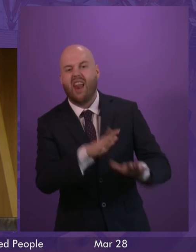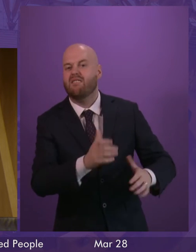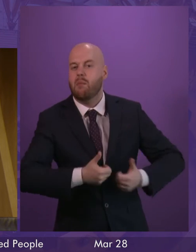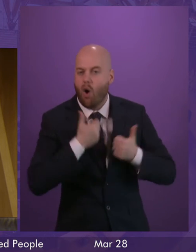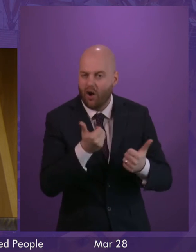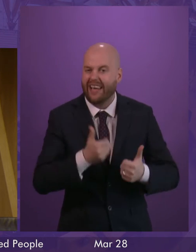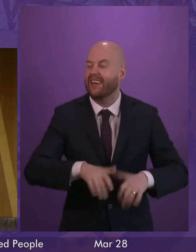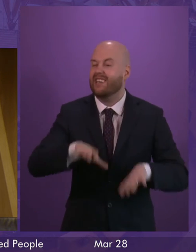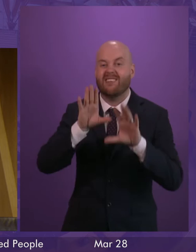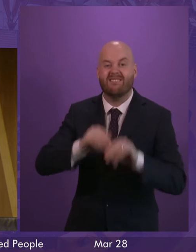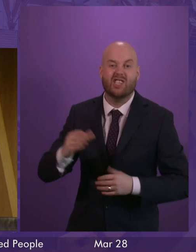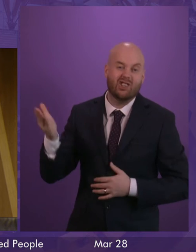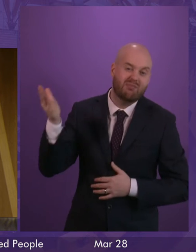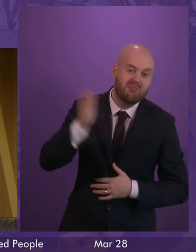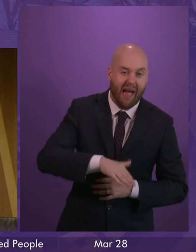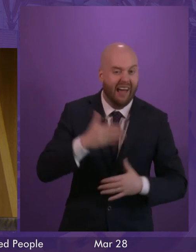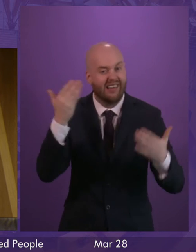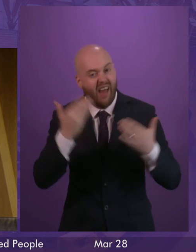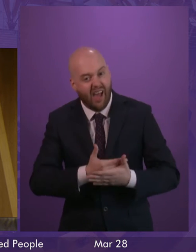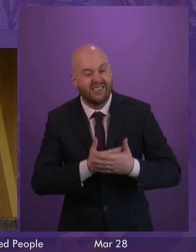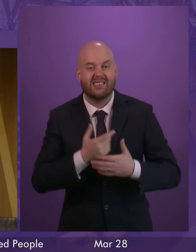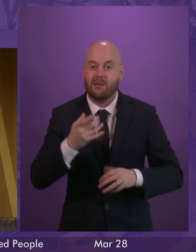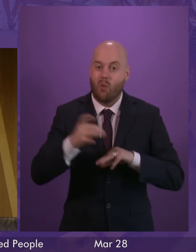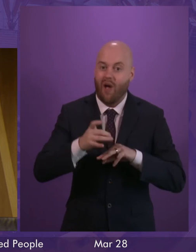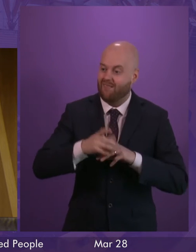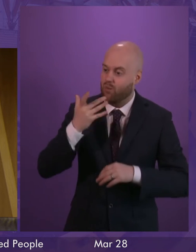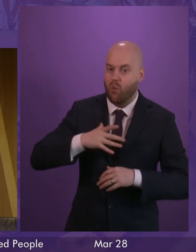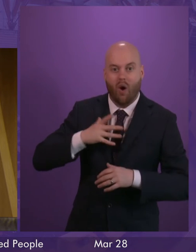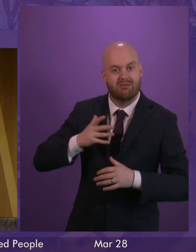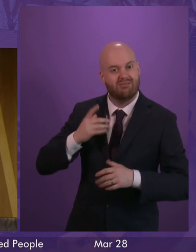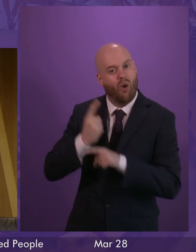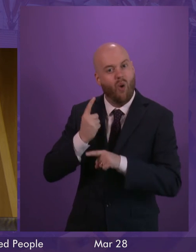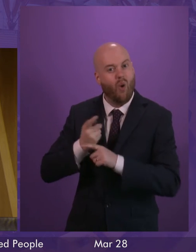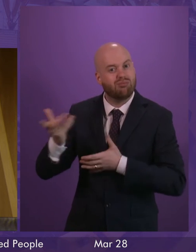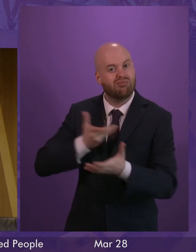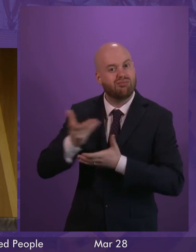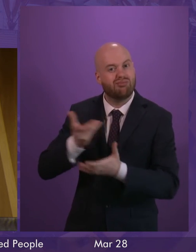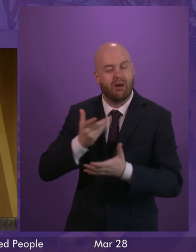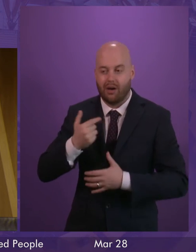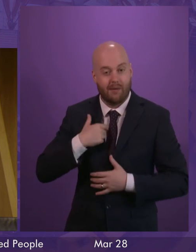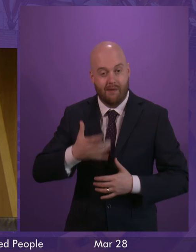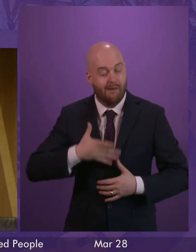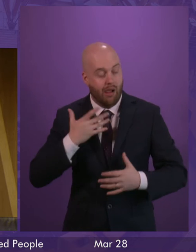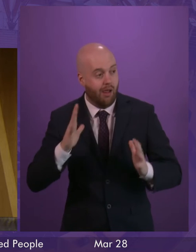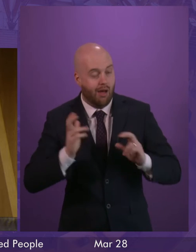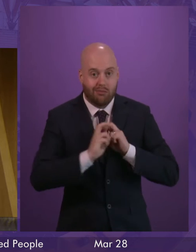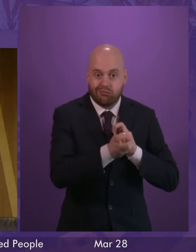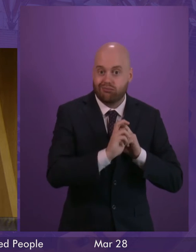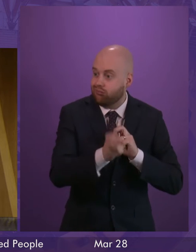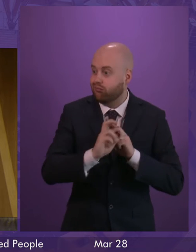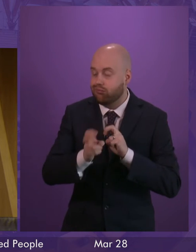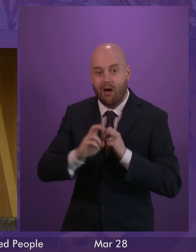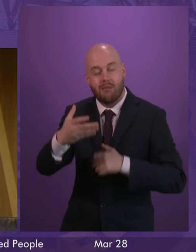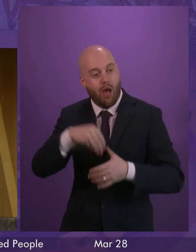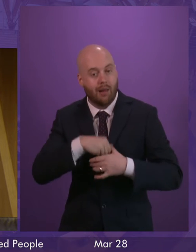Stacey would be wanting to talk. I was ready for seven or eight hours' time, heading back to Edinburgh, coming back to Parliament, get involved and